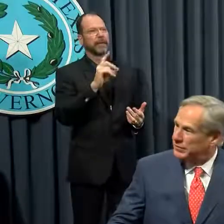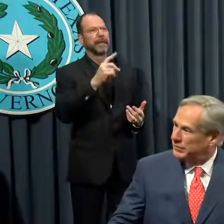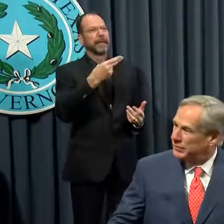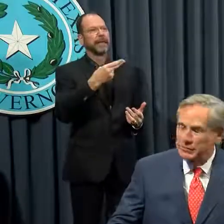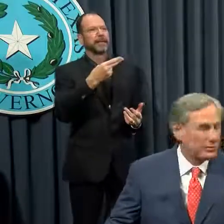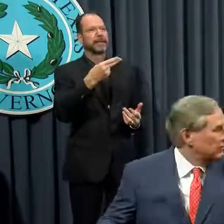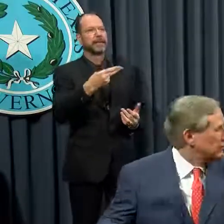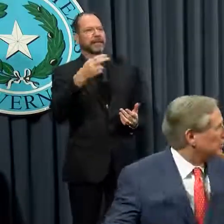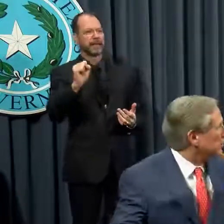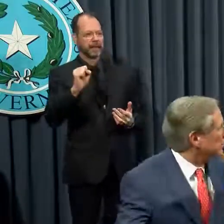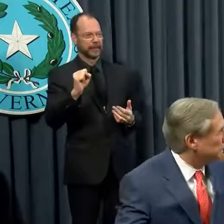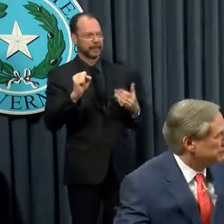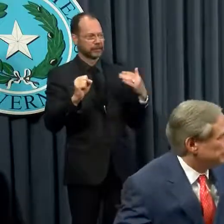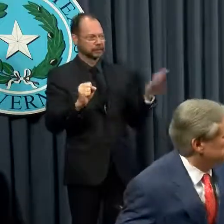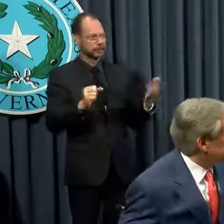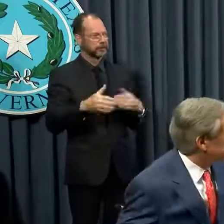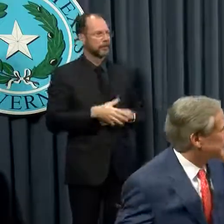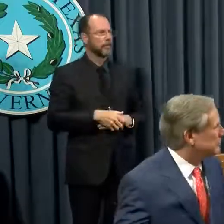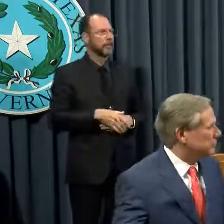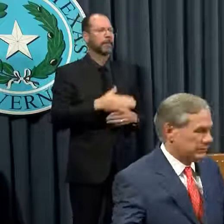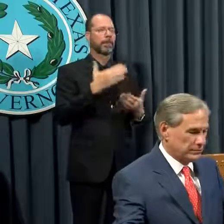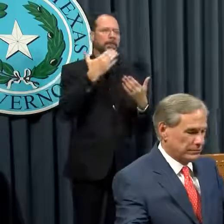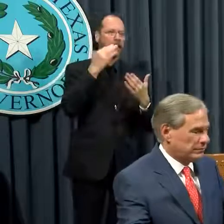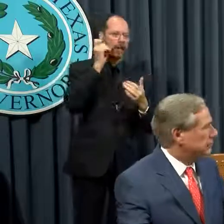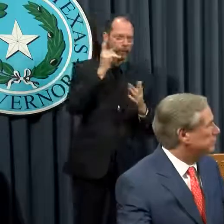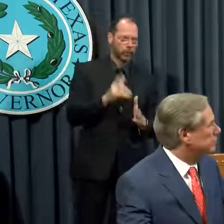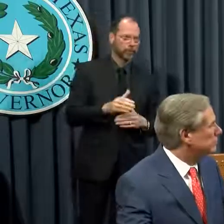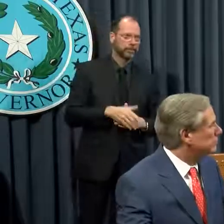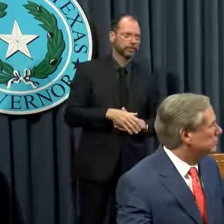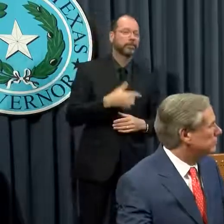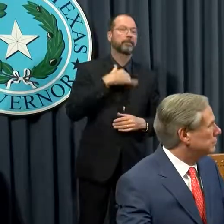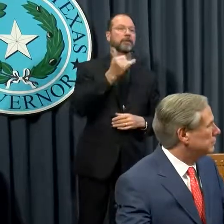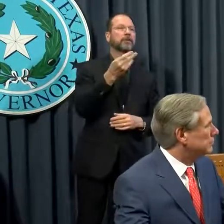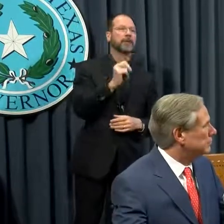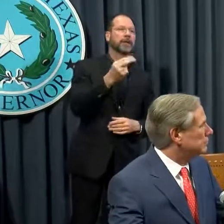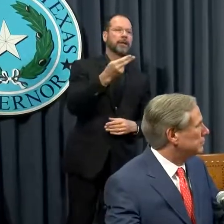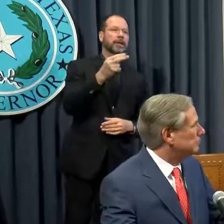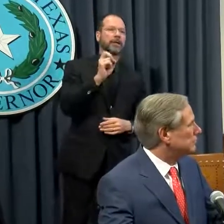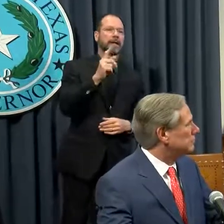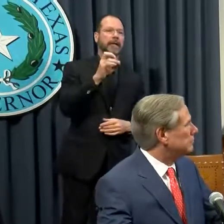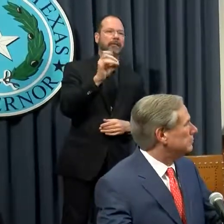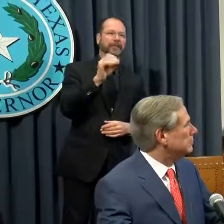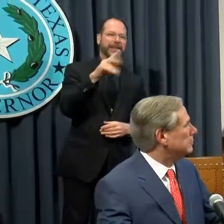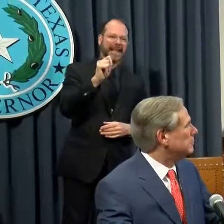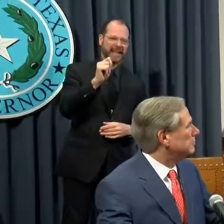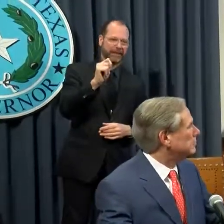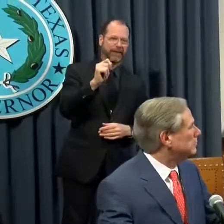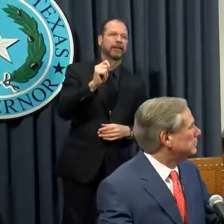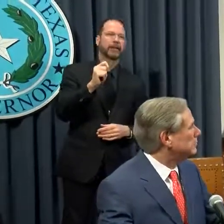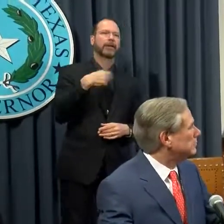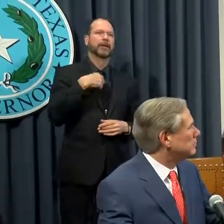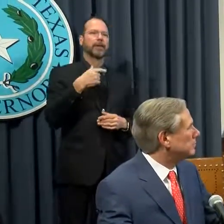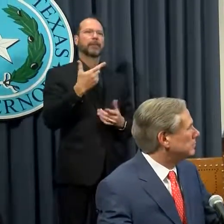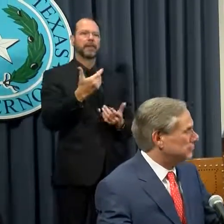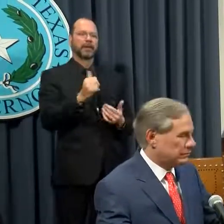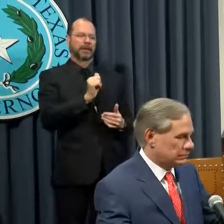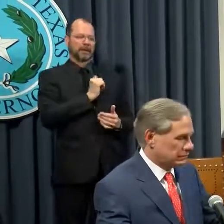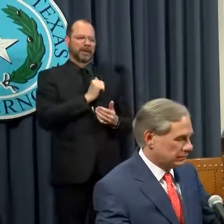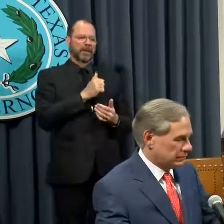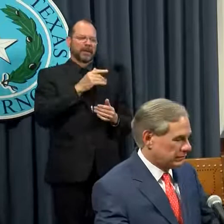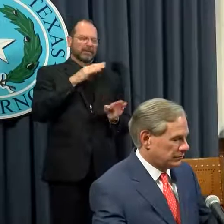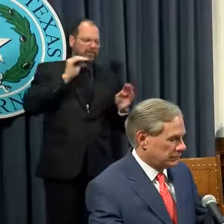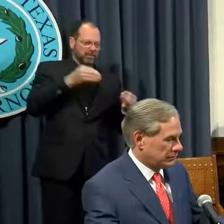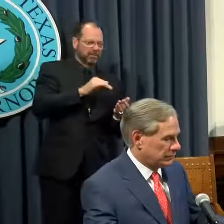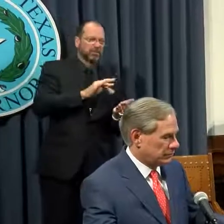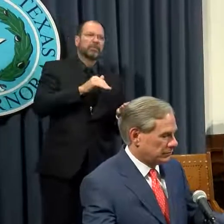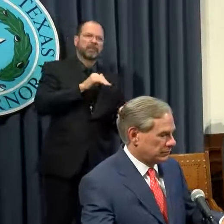DSHS. So that's it. Thank you, Governor. I'm John Hellerstedt, and I am a pediatrician, and I am the Commissioner